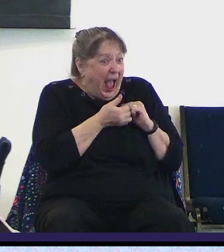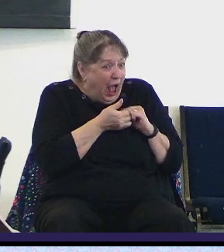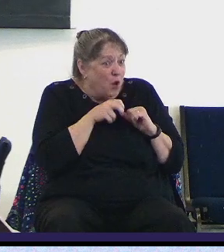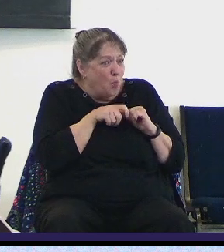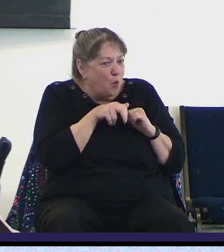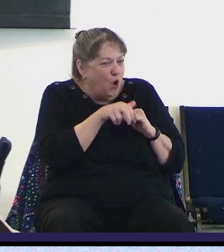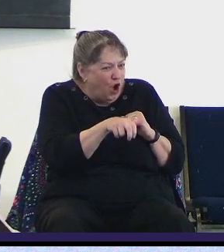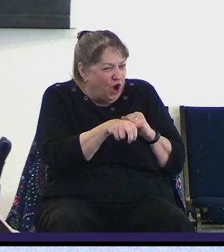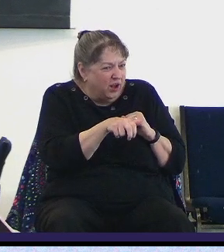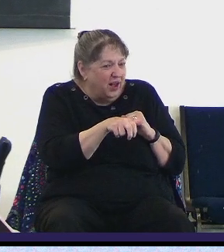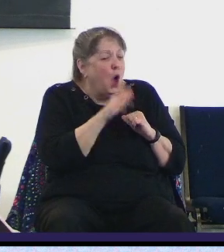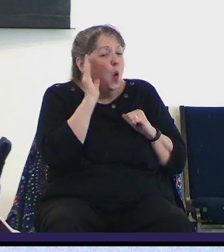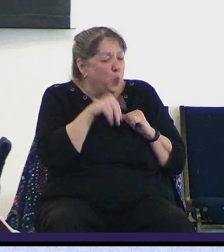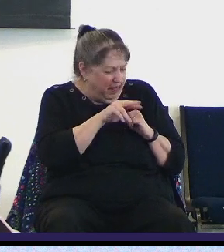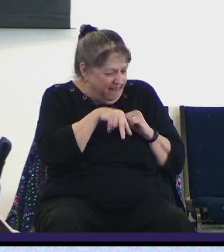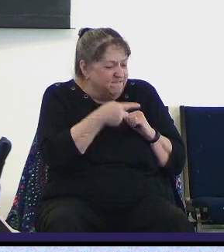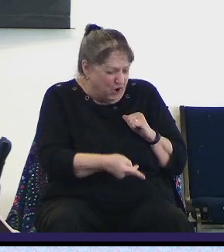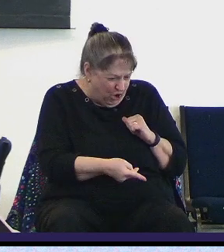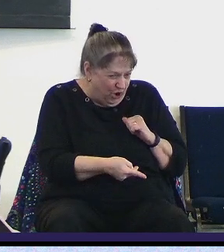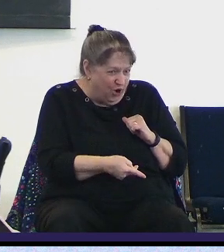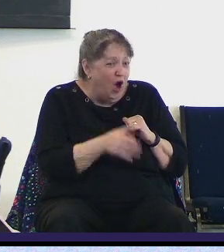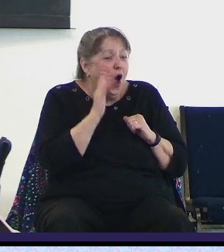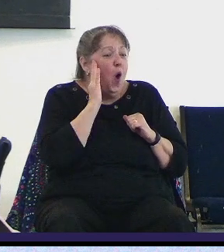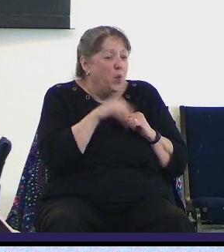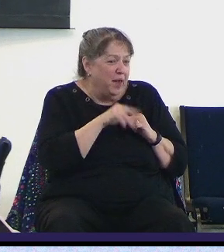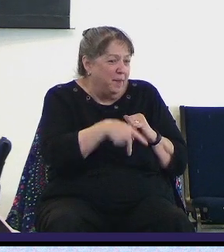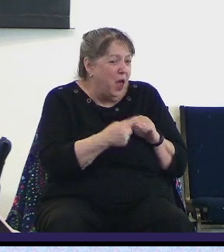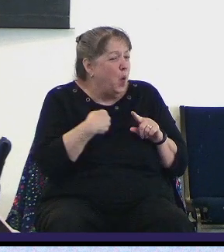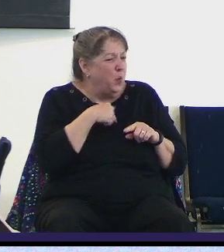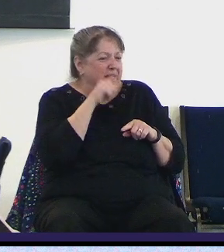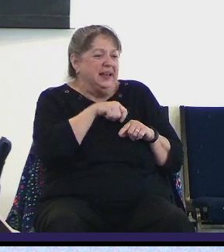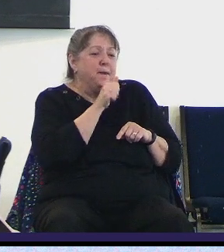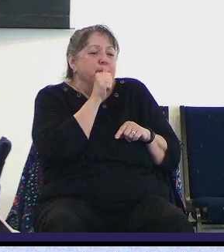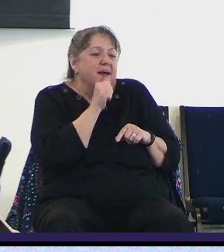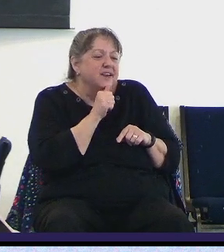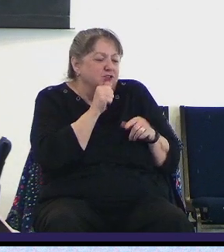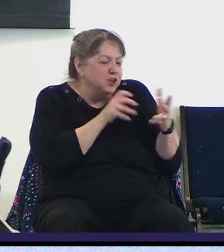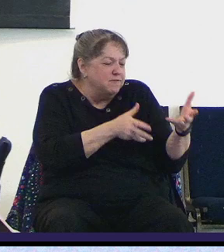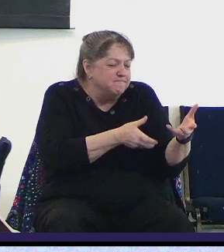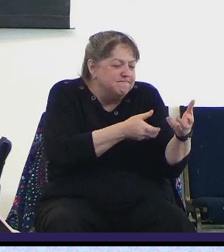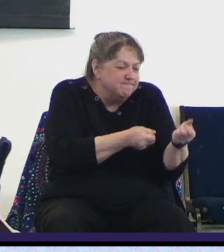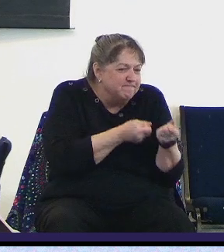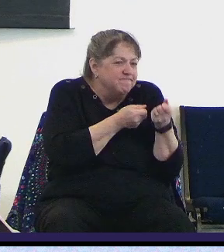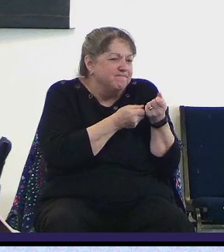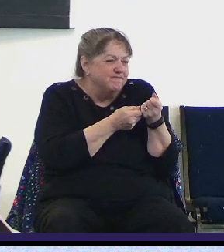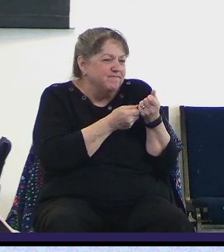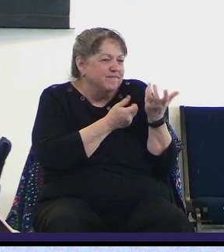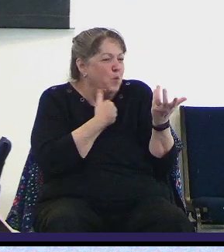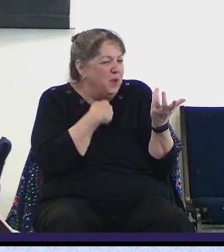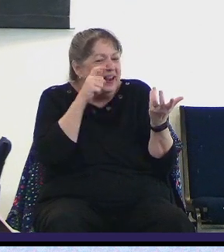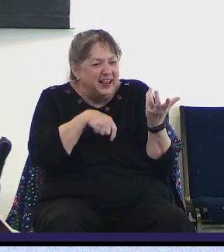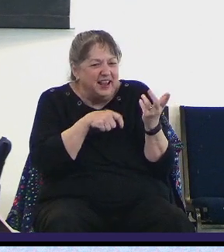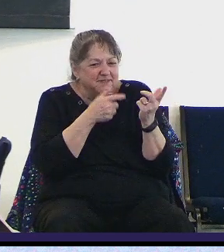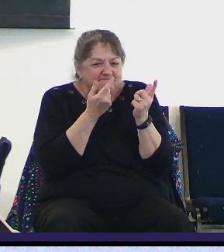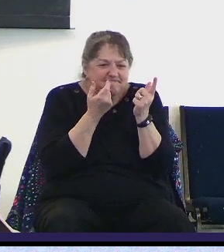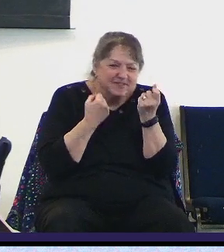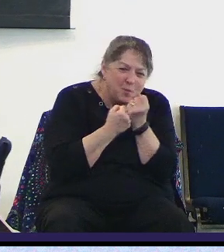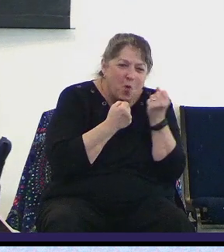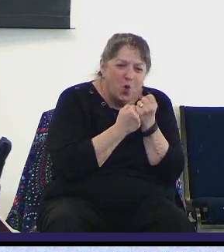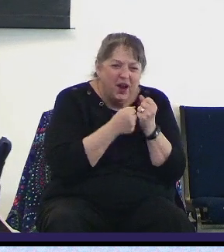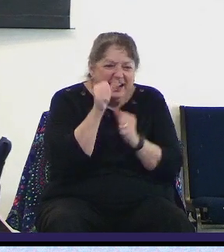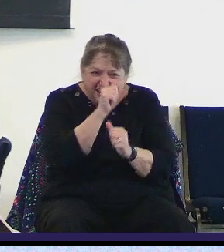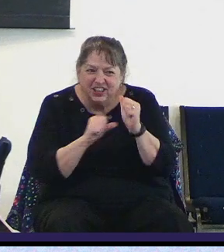need to be patient, but they need to be willing to lift up their hands and trust in the hand of the one who's discipling them as